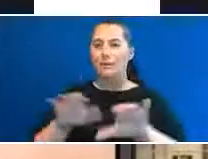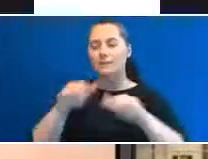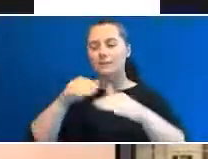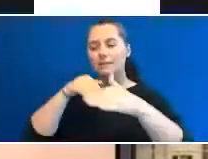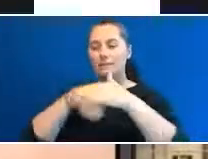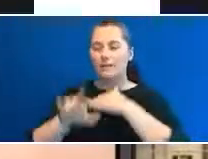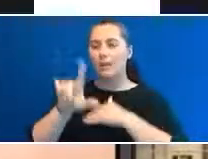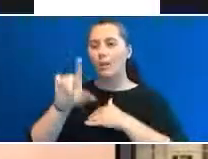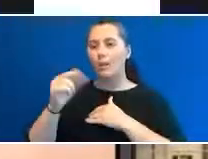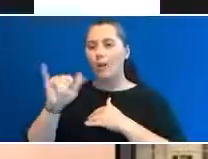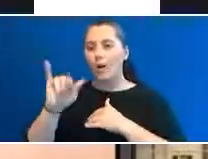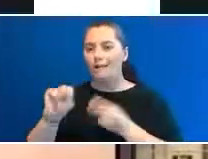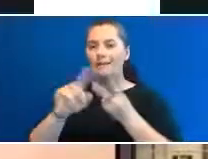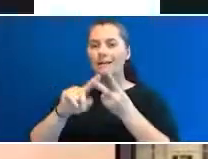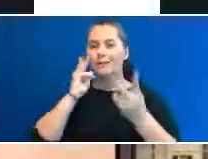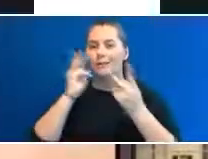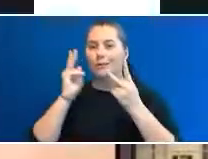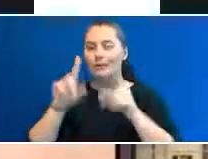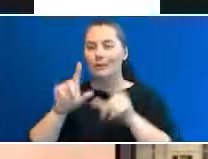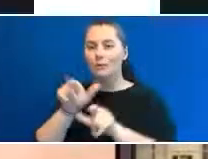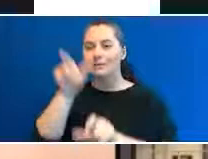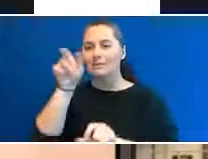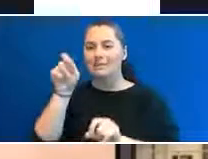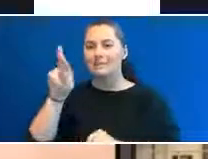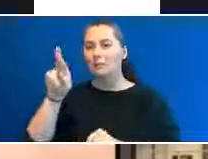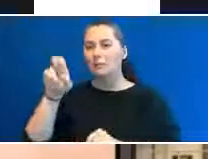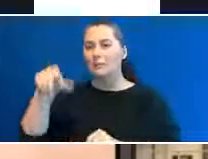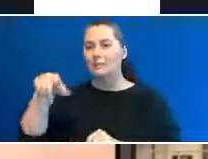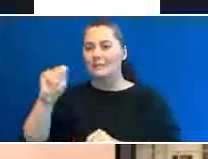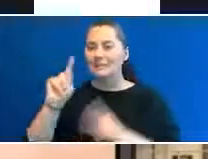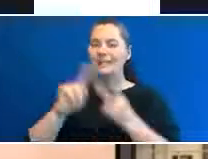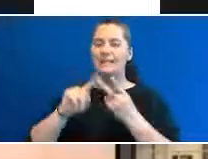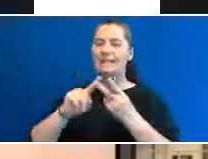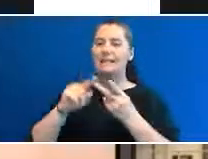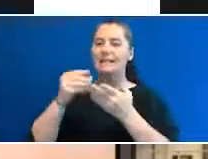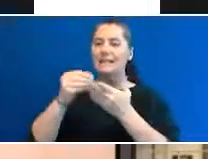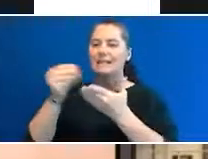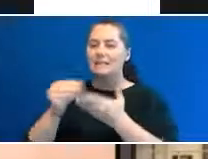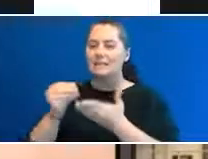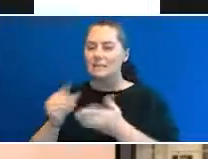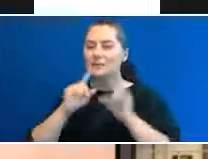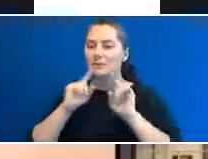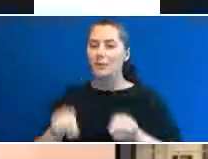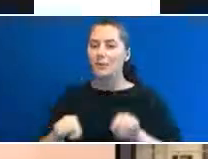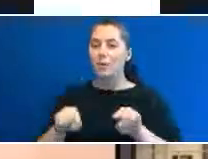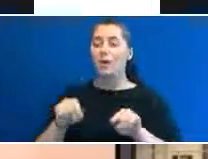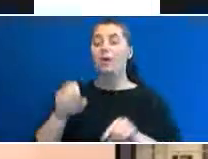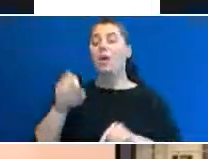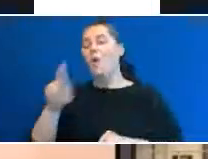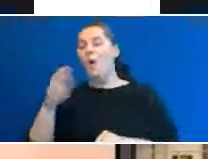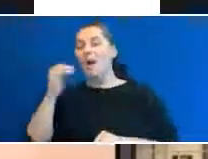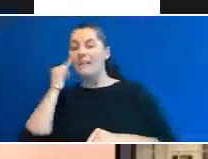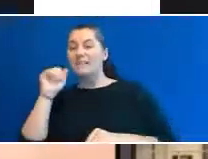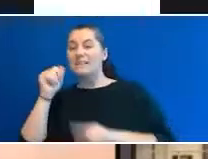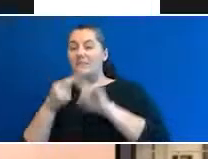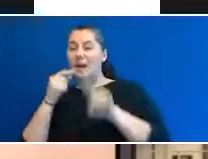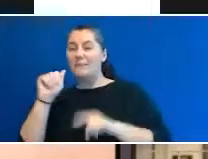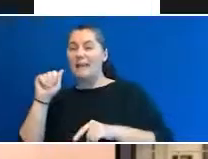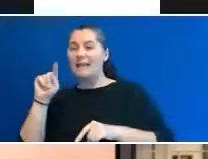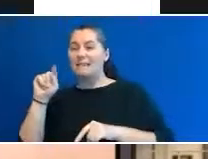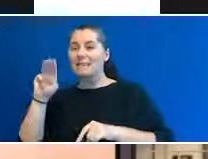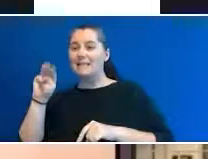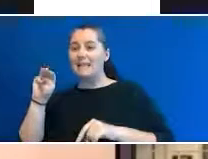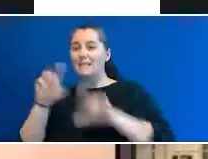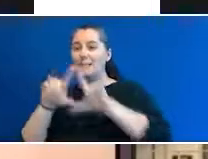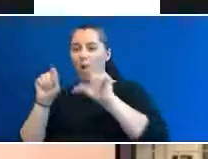the receipt and the expense report or the statement. Unless it's coming from their ATM card, you know, straight